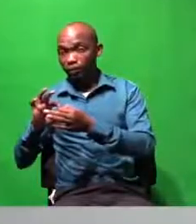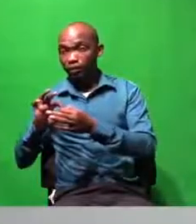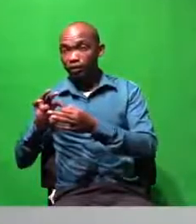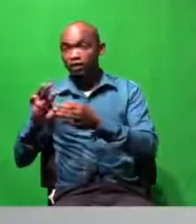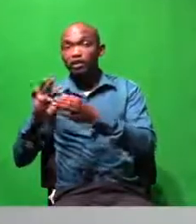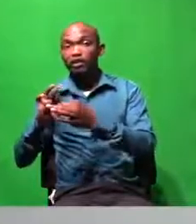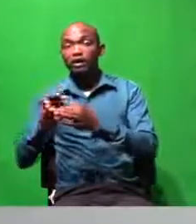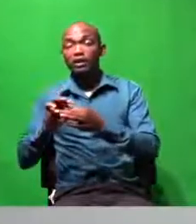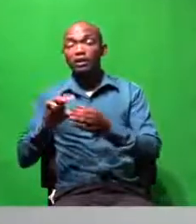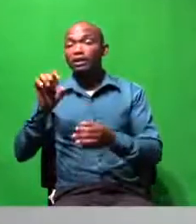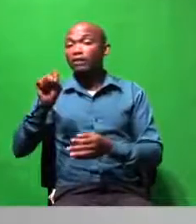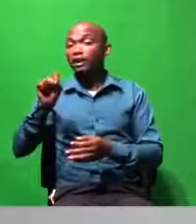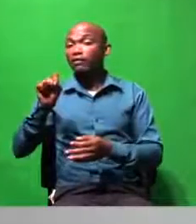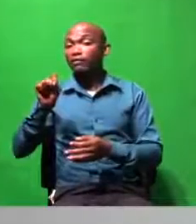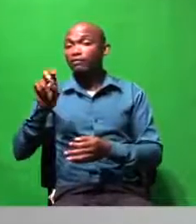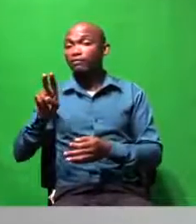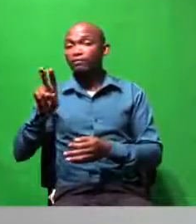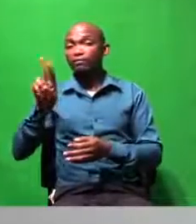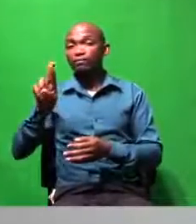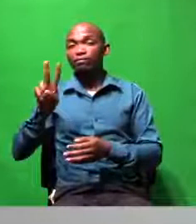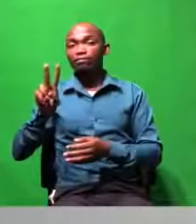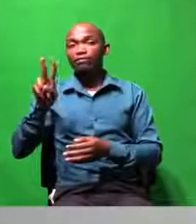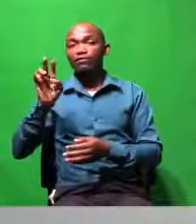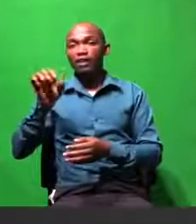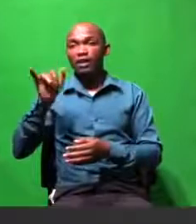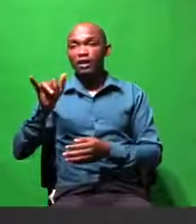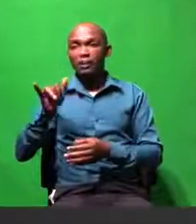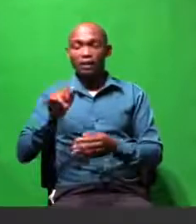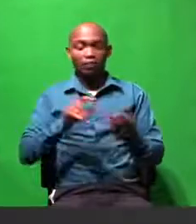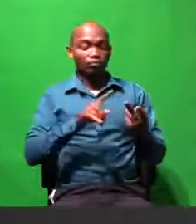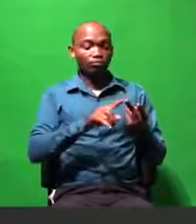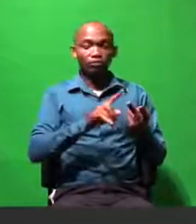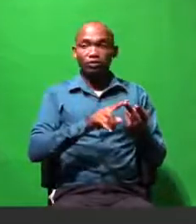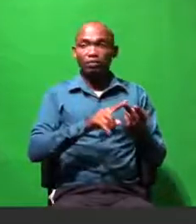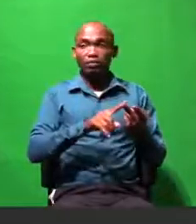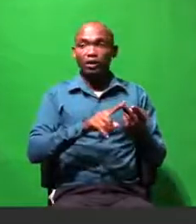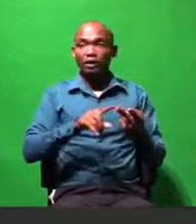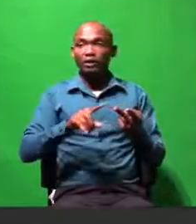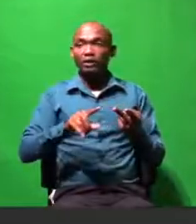chain surveying. A second one is a leveling